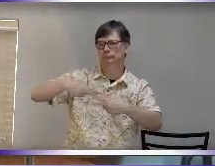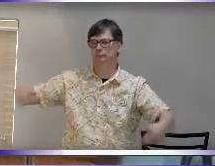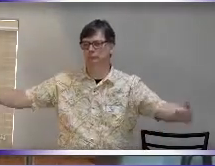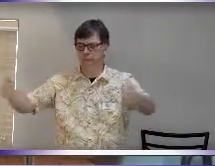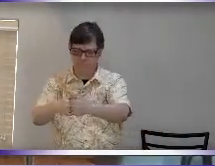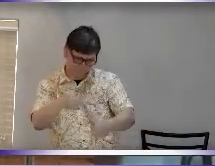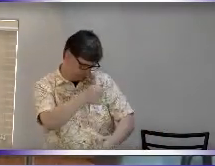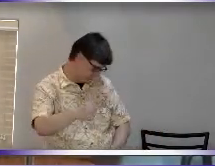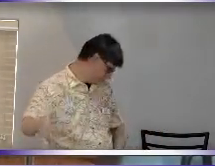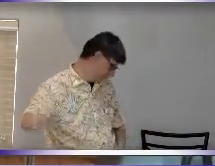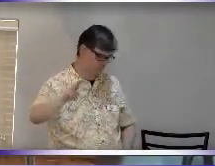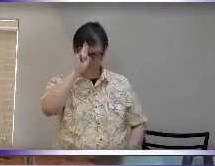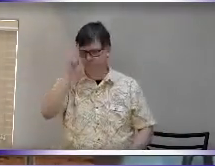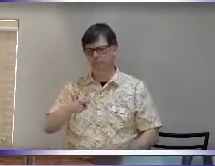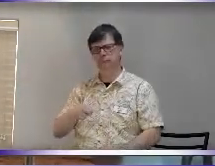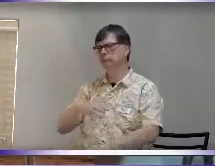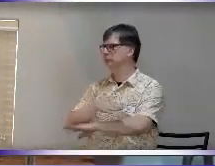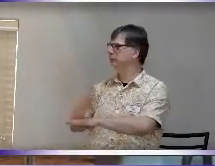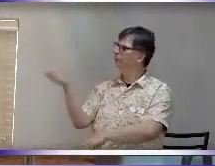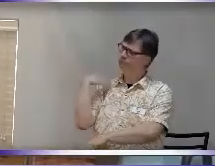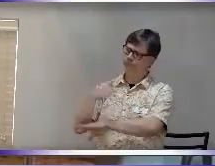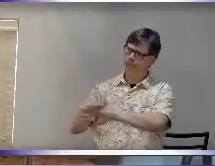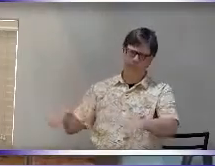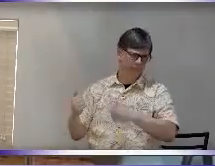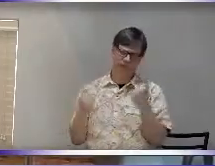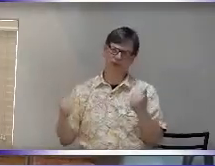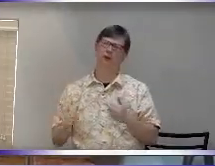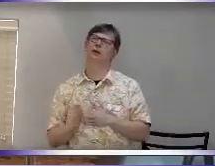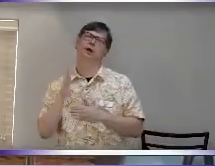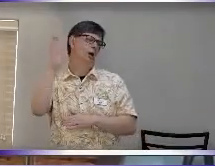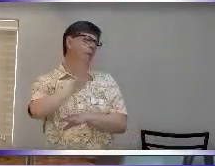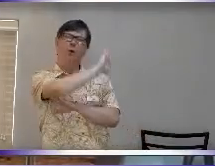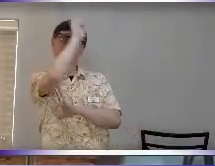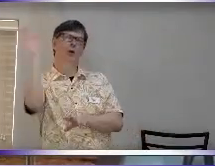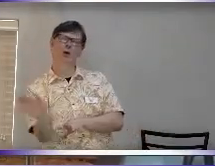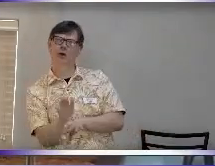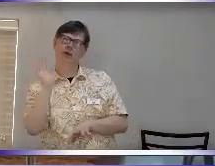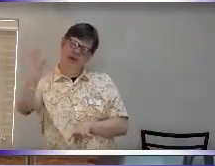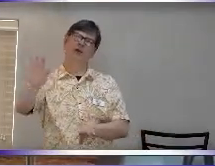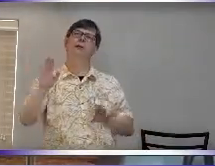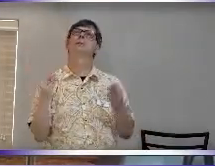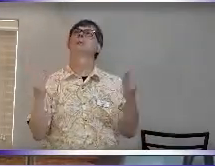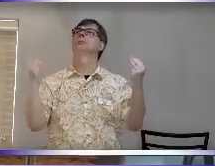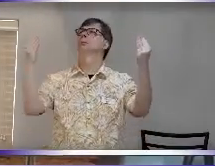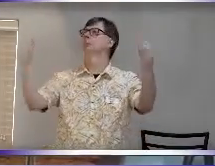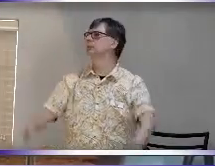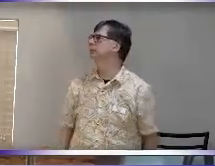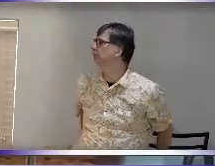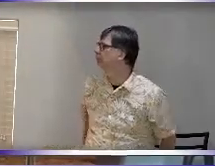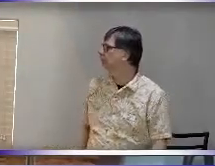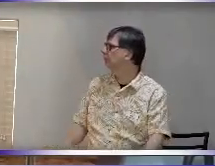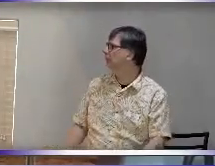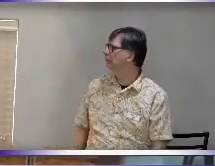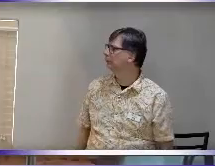So you really haven't shaken it up all that much. Now, when I was a kid, I don't know if they still make them, the things you shake up